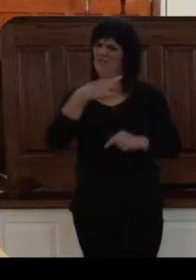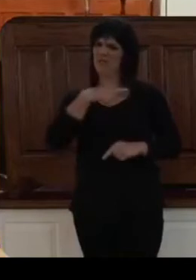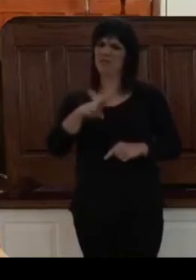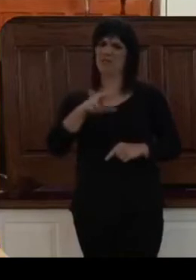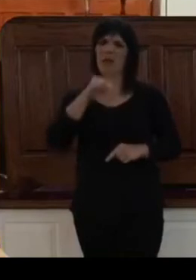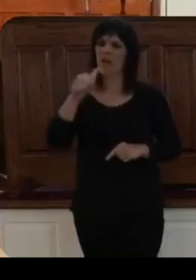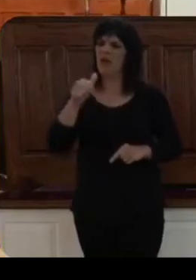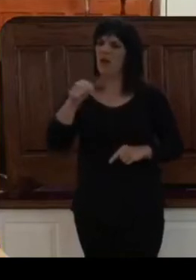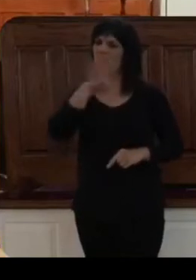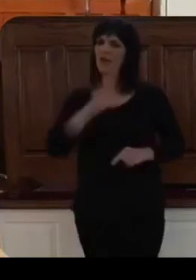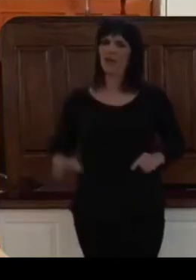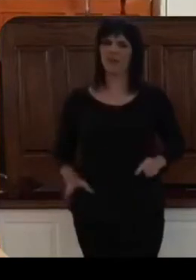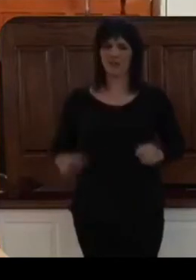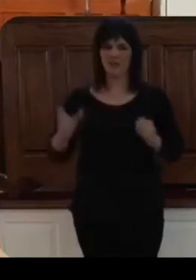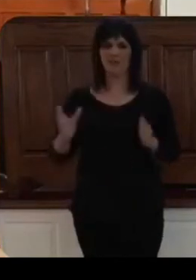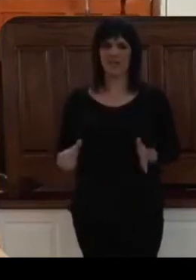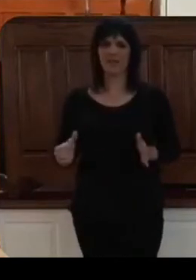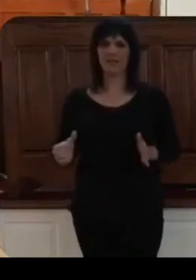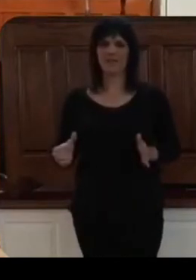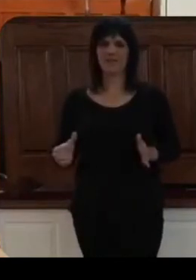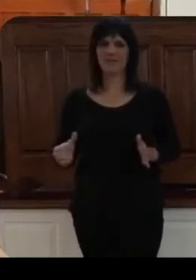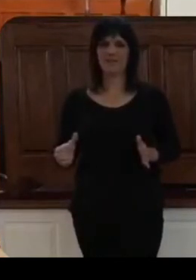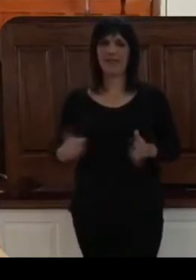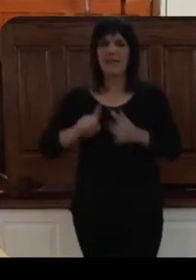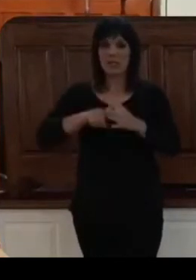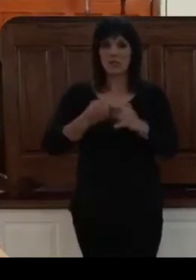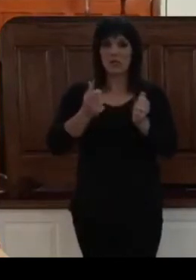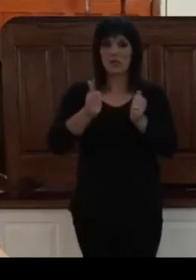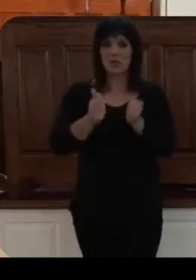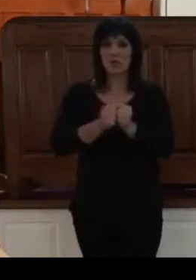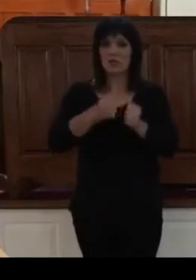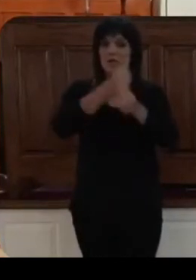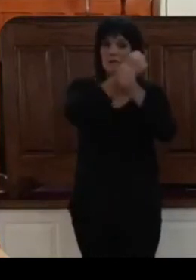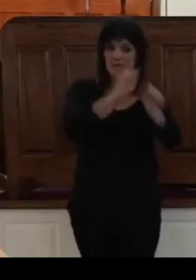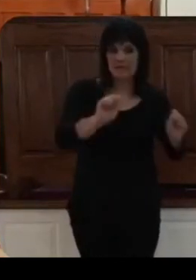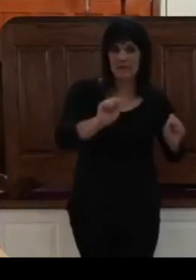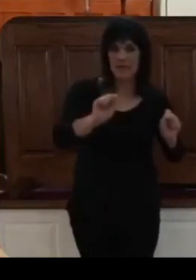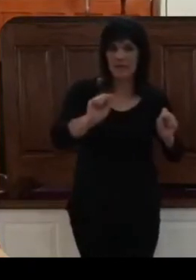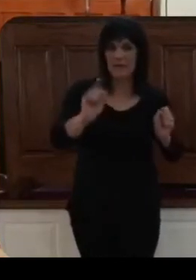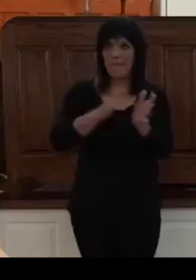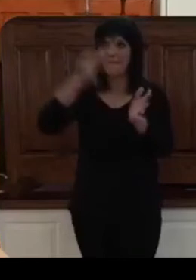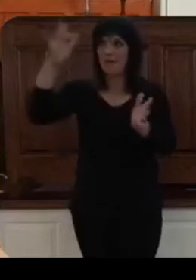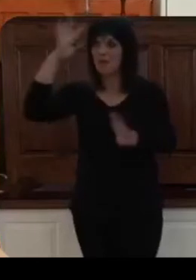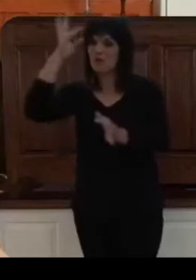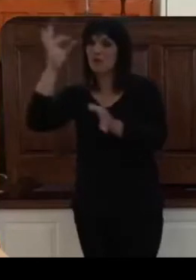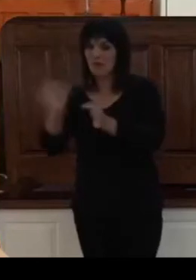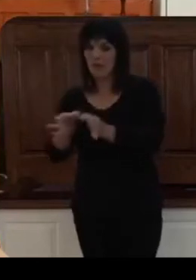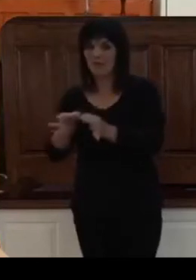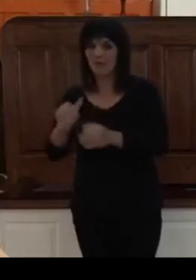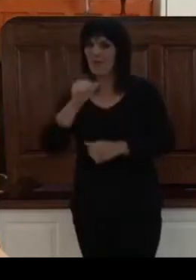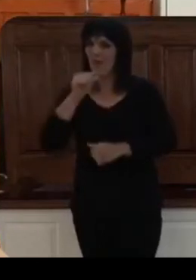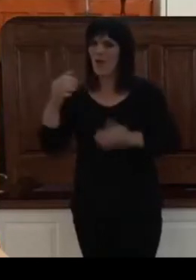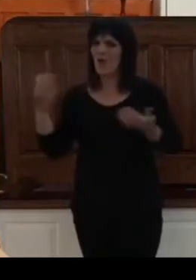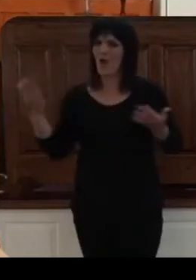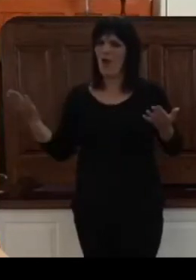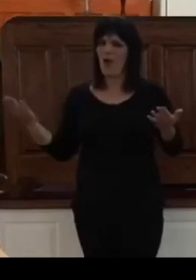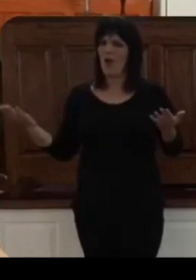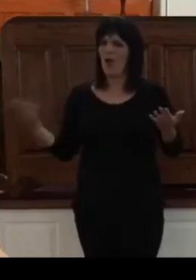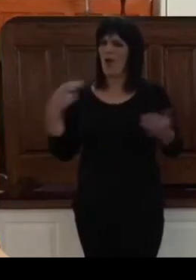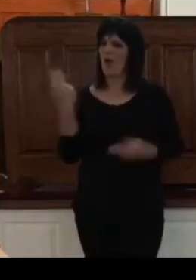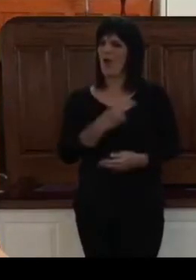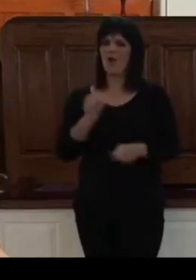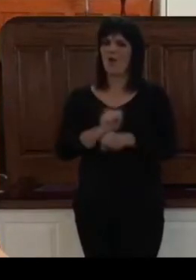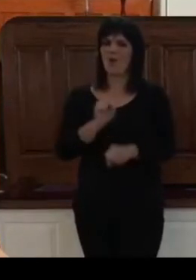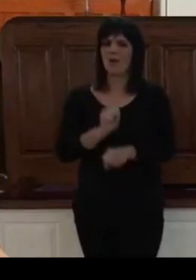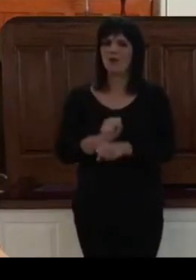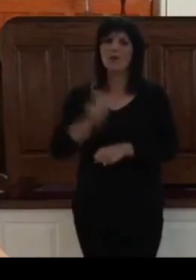Christianity. Christianity begins with our justification. That's when we're saved by grace through faith, nothing we've done. We hear the gospel